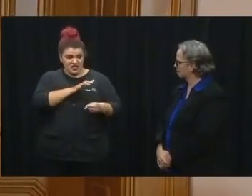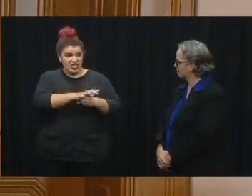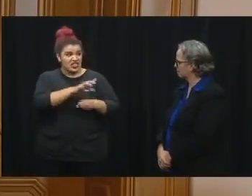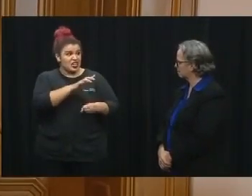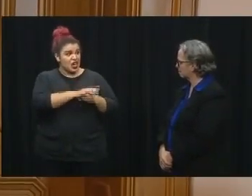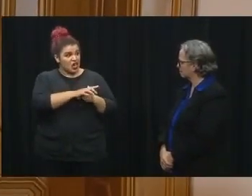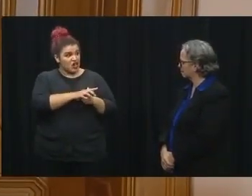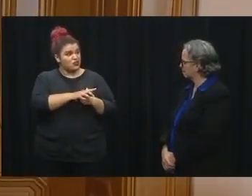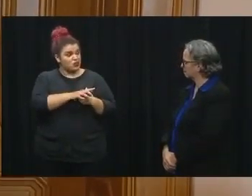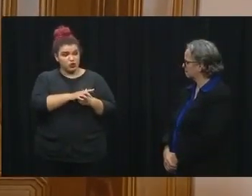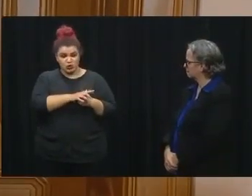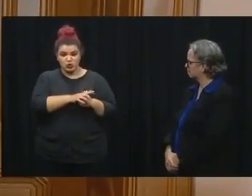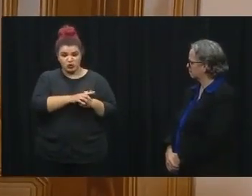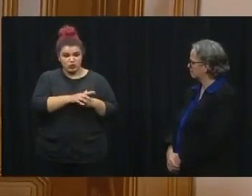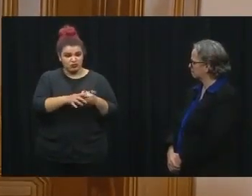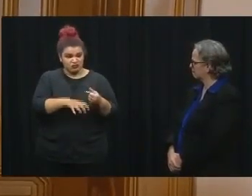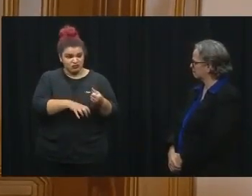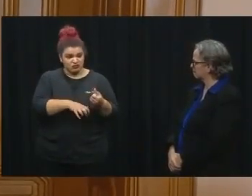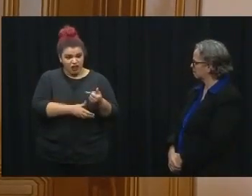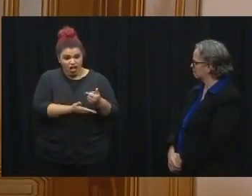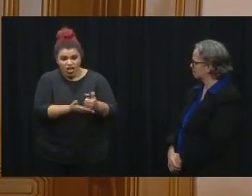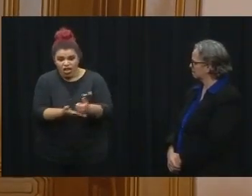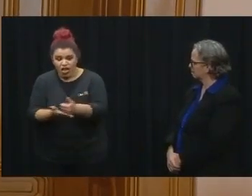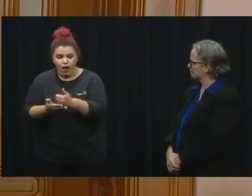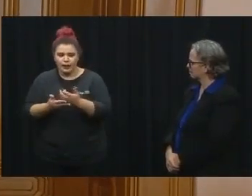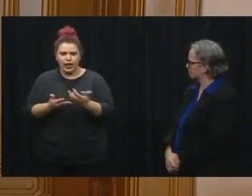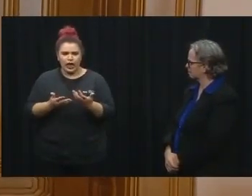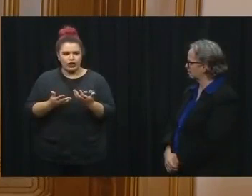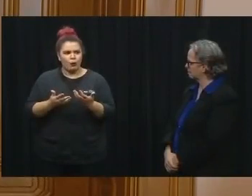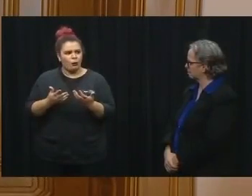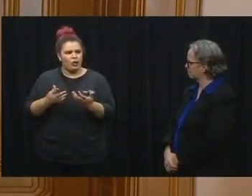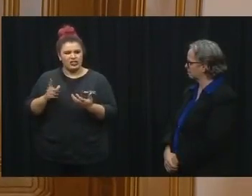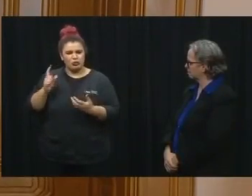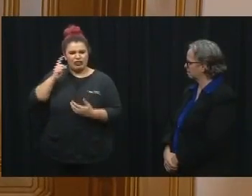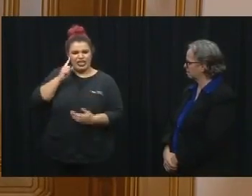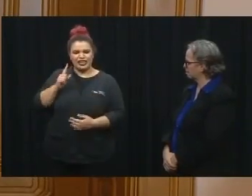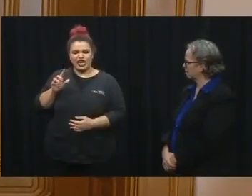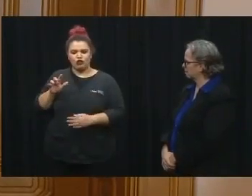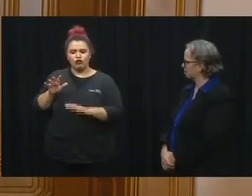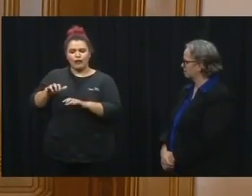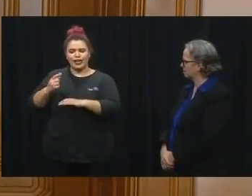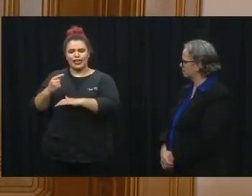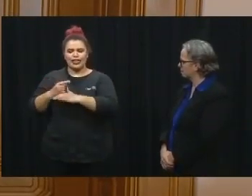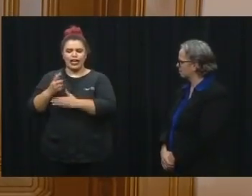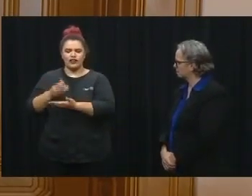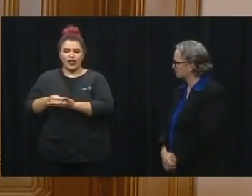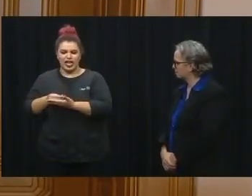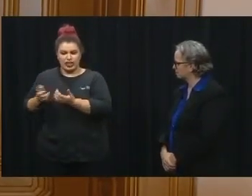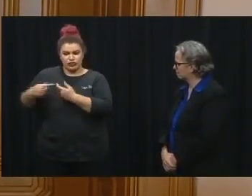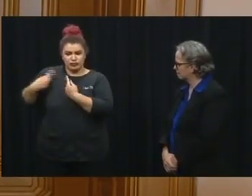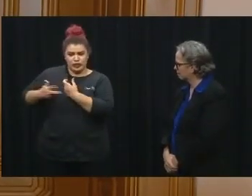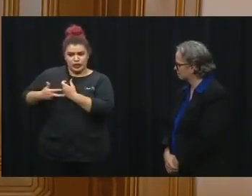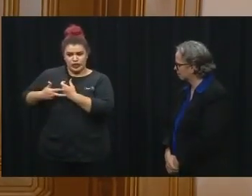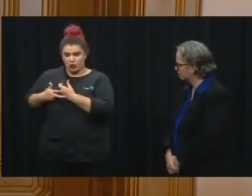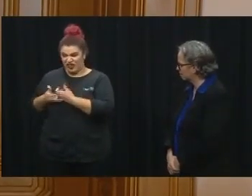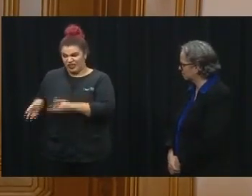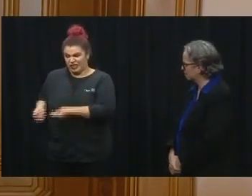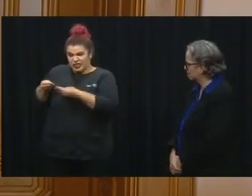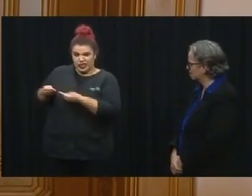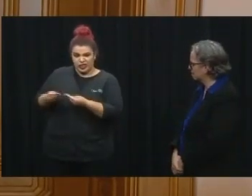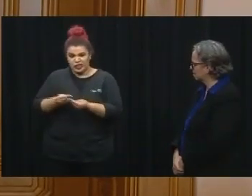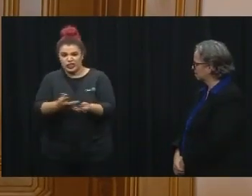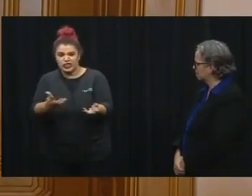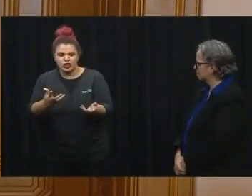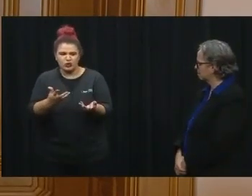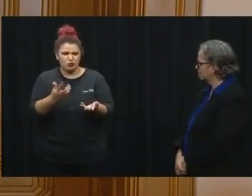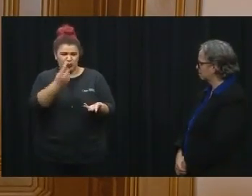here? Will you need to dip into the rainy day fund or make some other move? What do you think? Well,